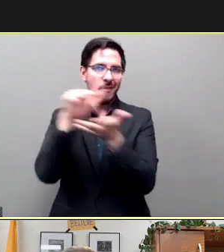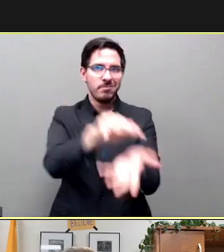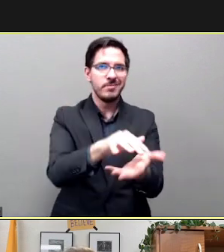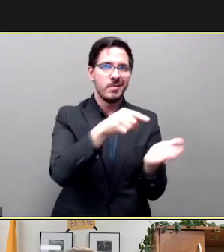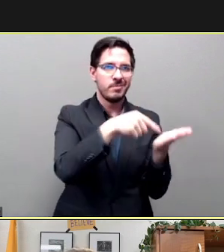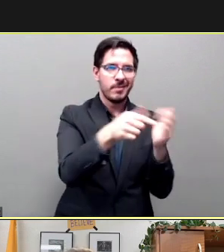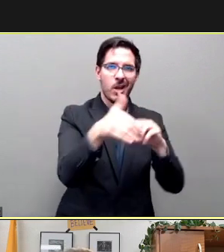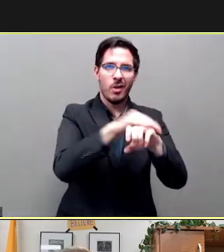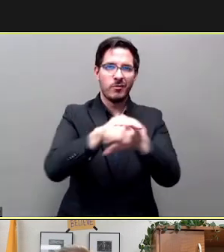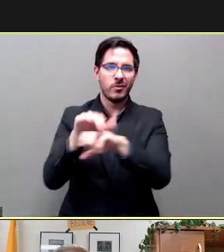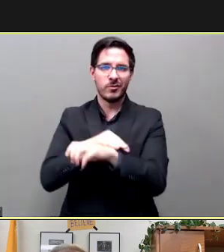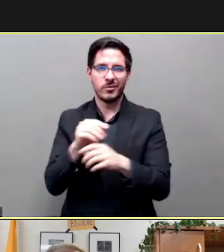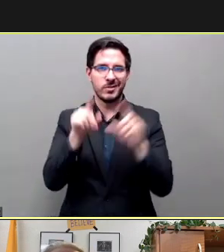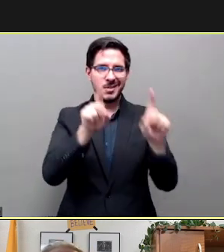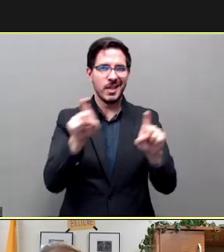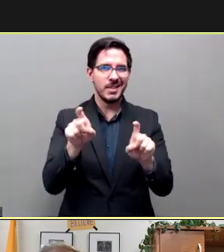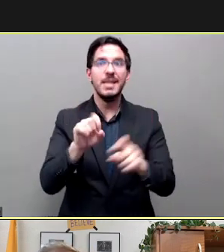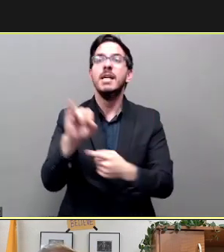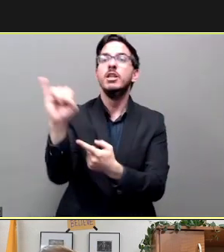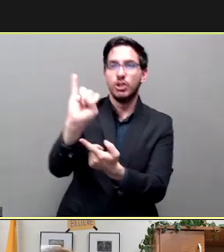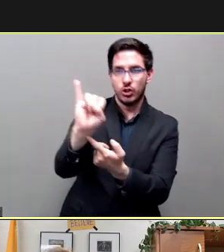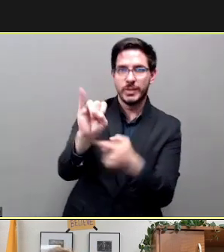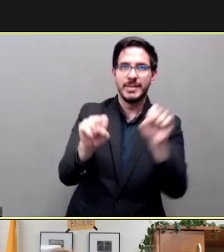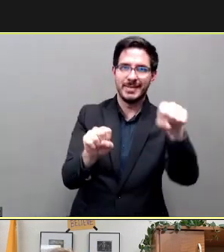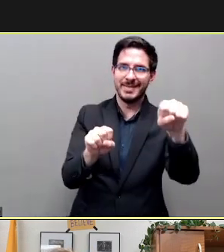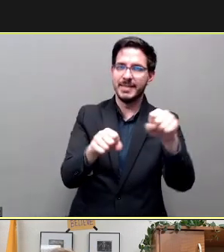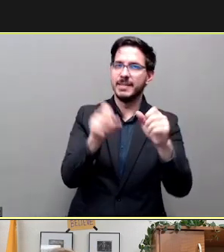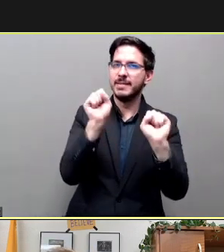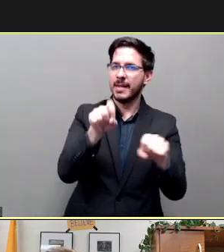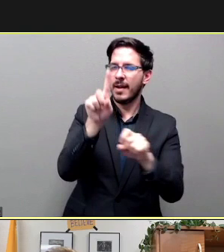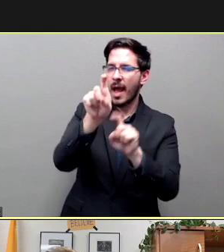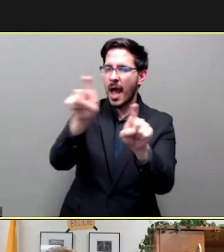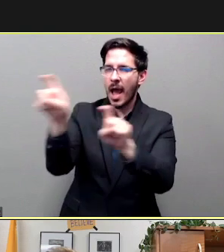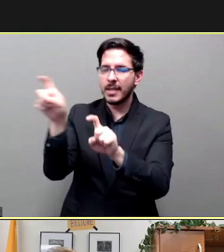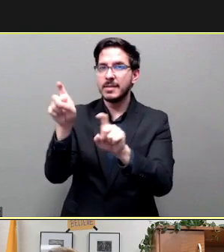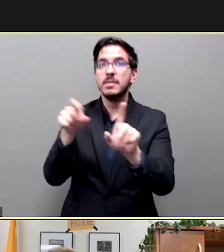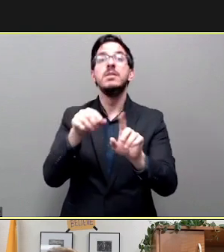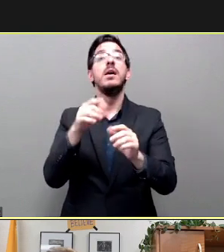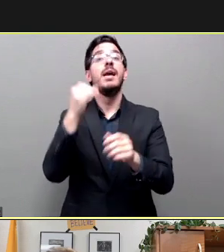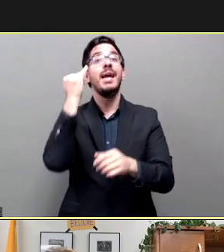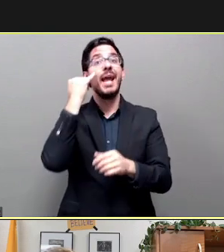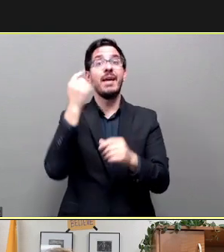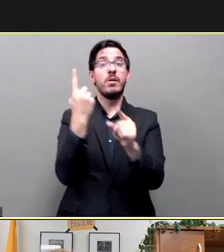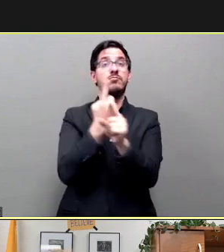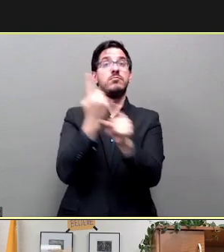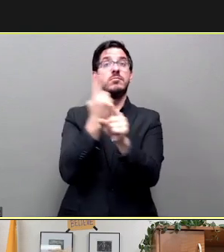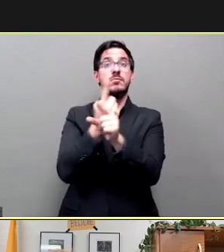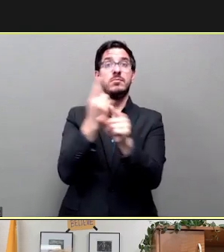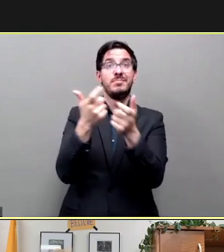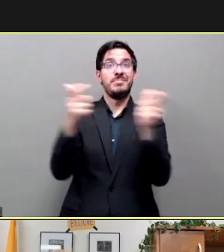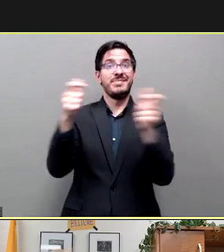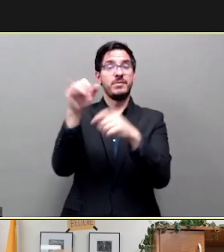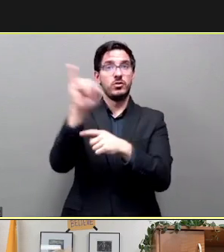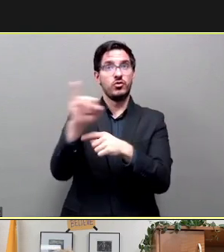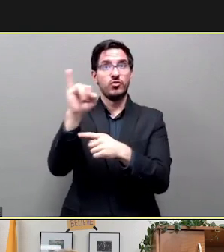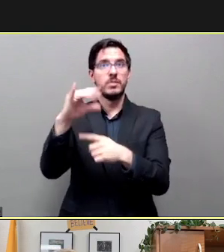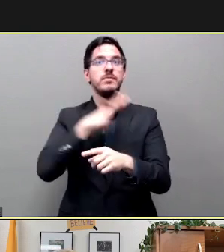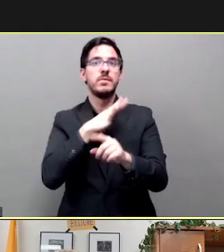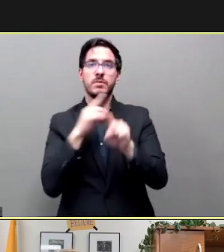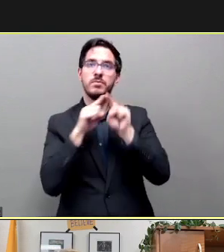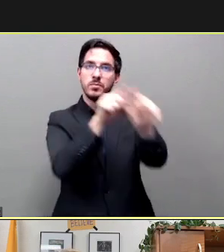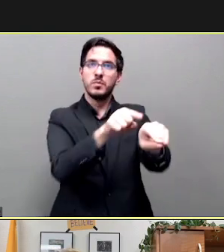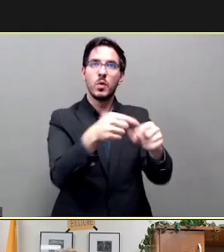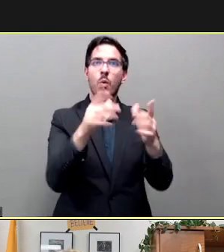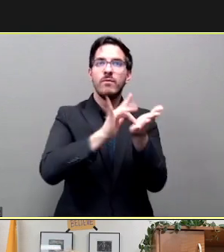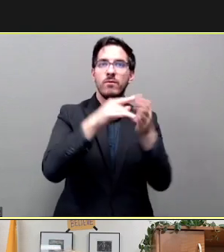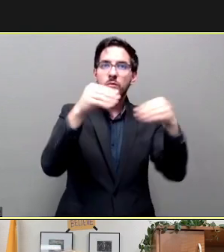for these tests. Remember that you can go to a pharmacy if you have commercial insurance and buy a set of